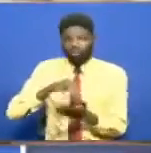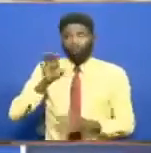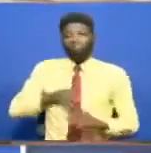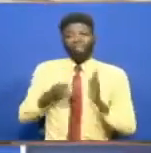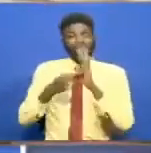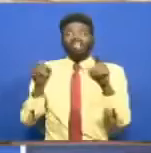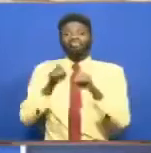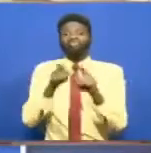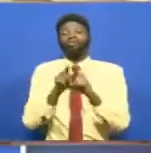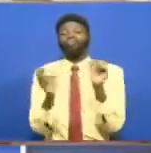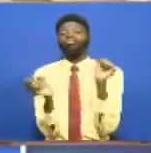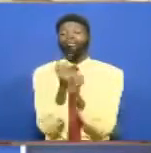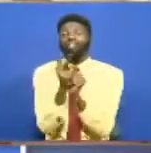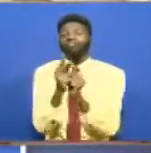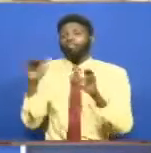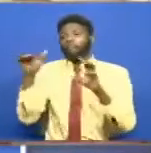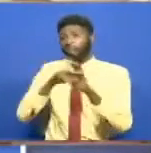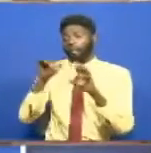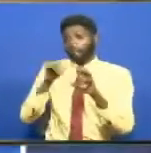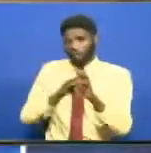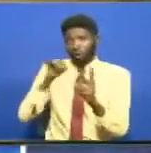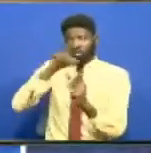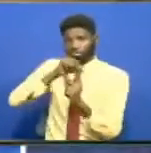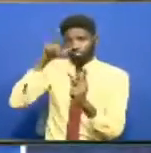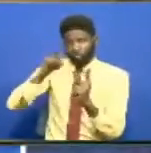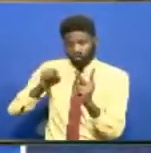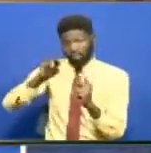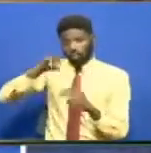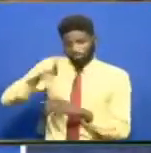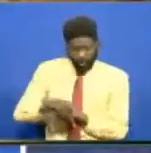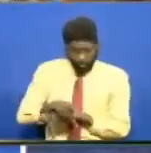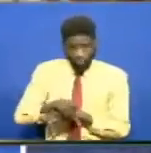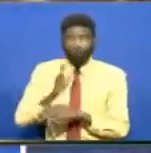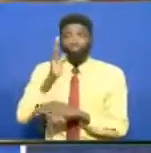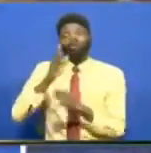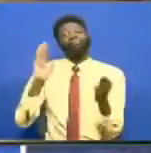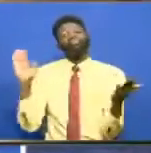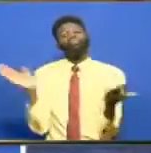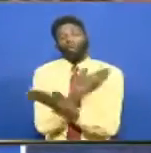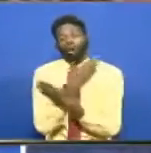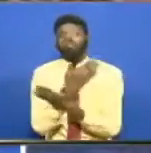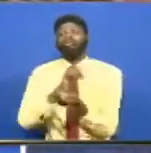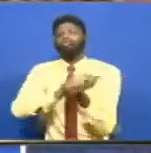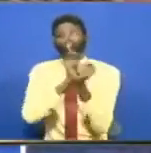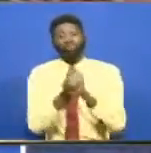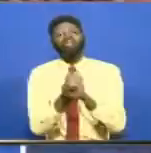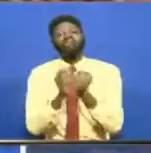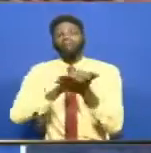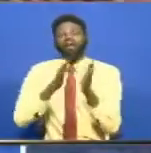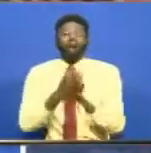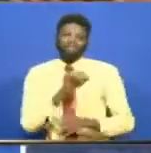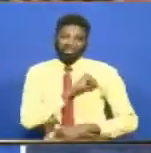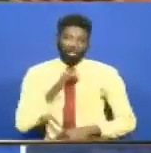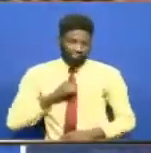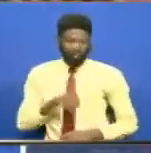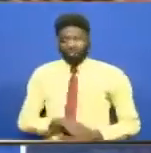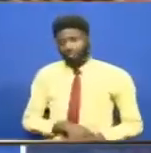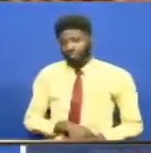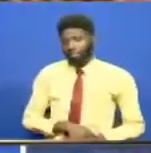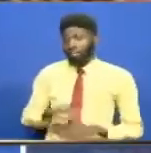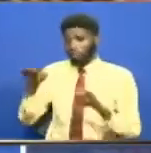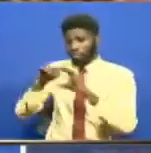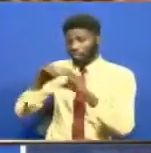Assembly will be scrapped and replaced with 47 elected women senators in the Senate. A member of National Assembly will be eligible